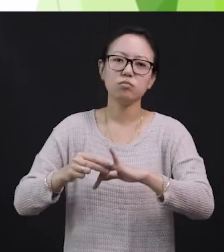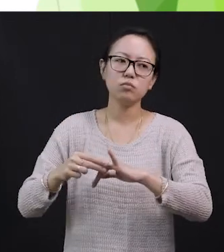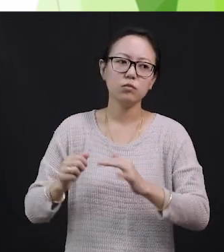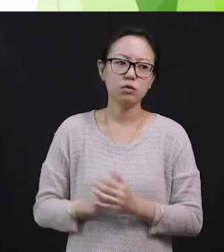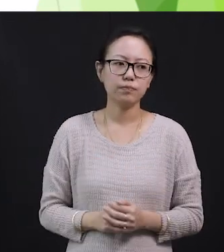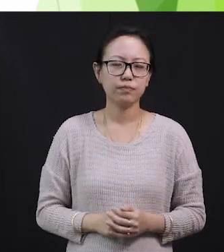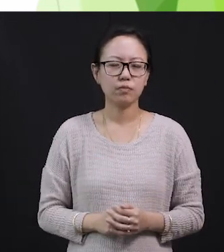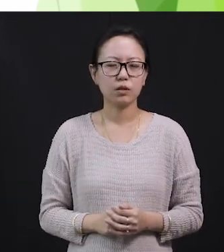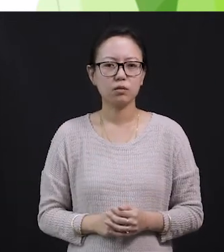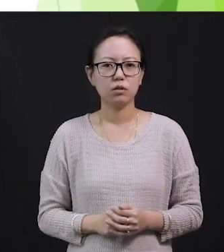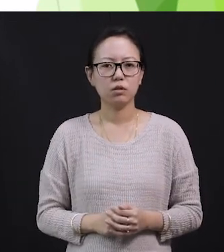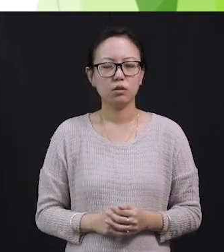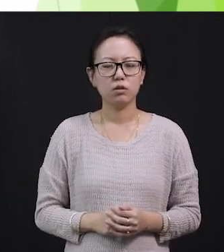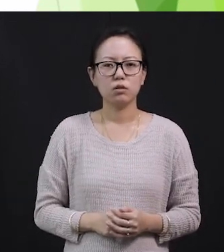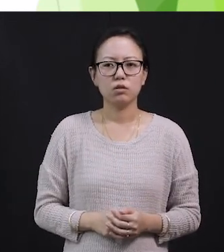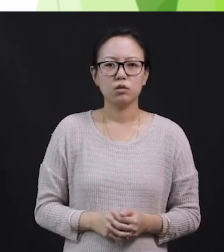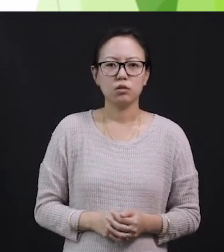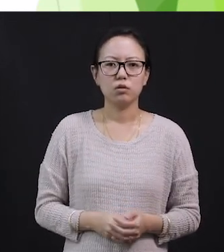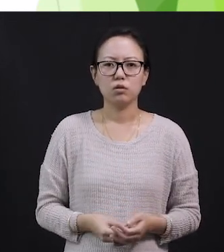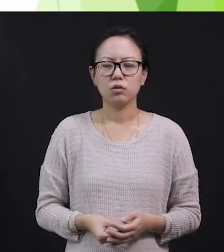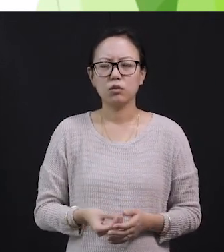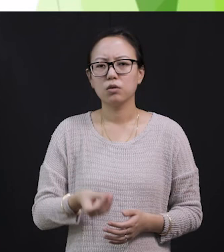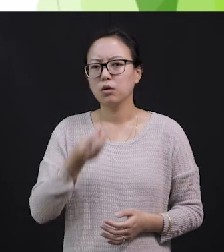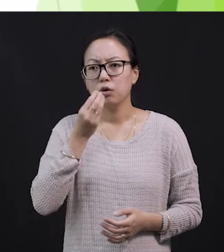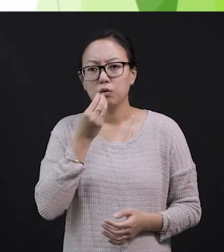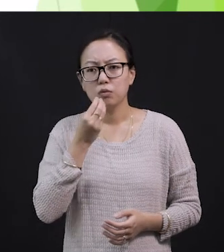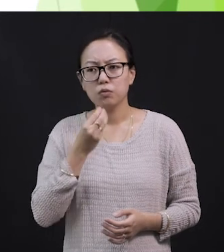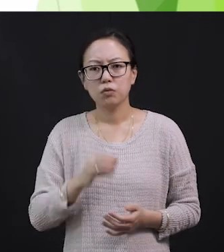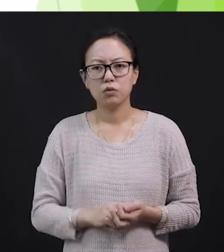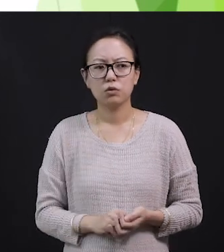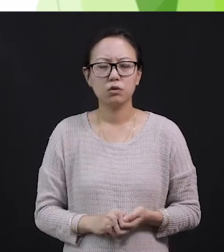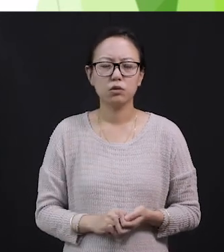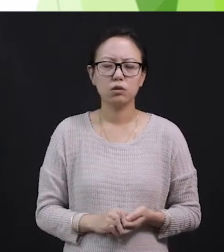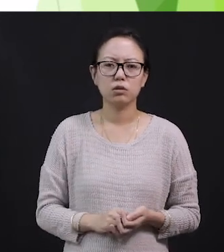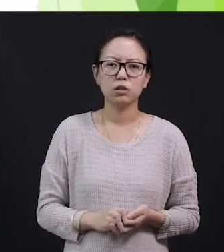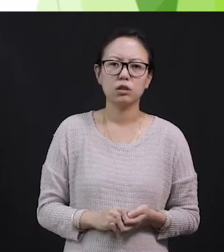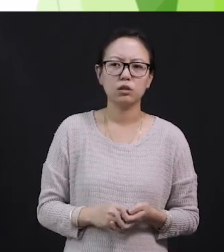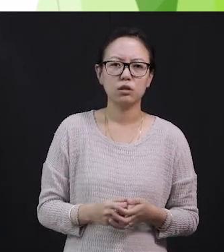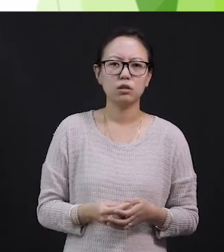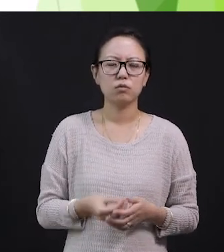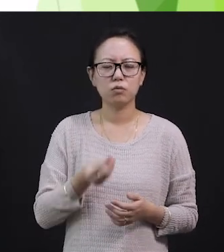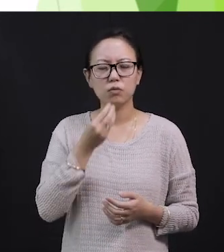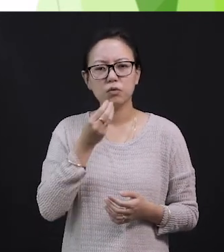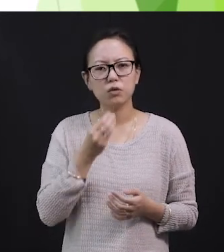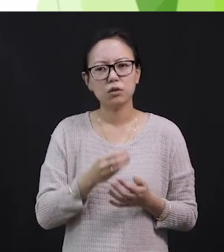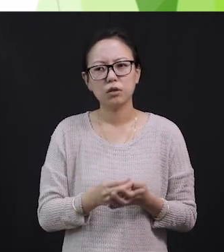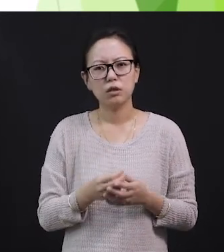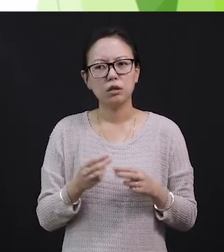were different, and the food was also very different from the married woman. So this child marriage was